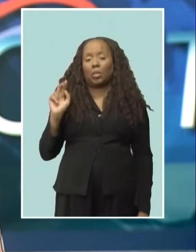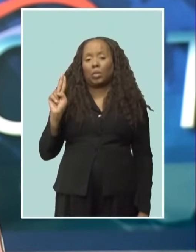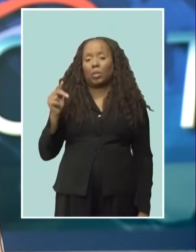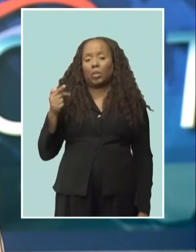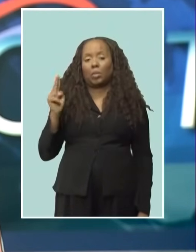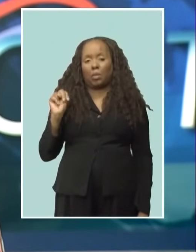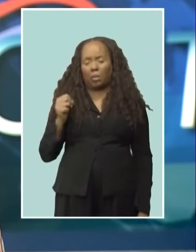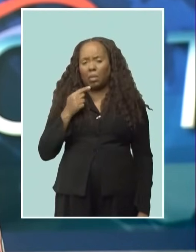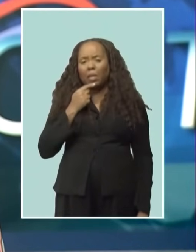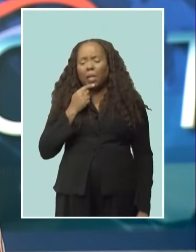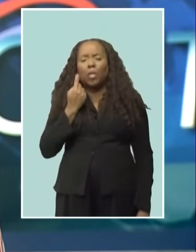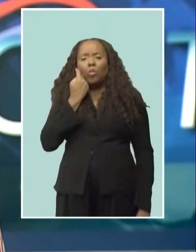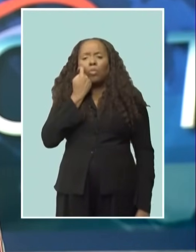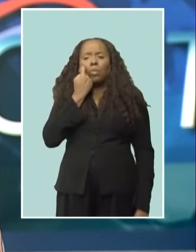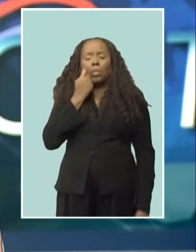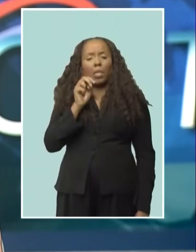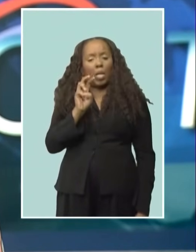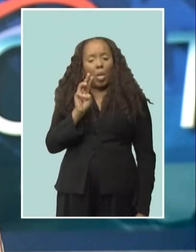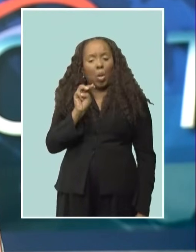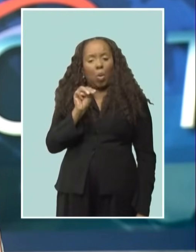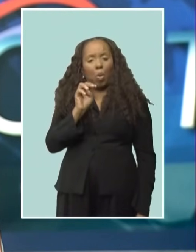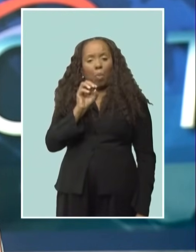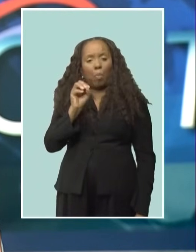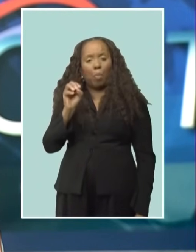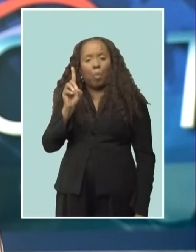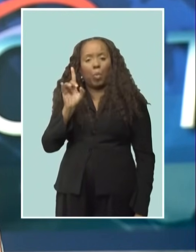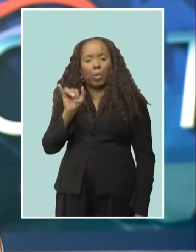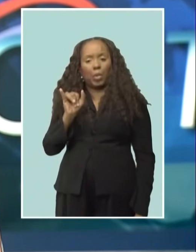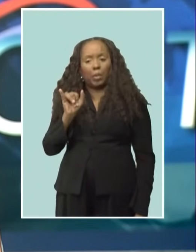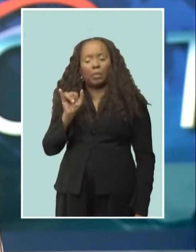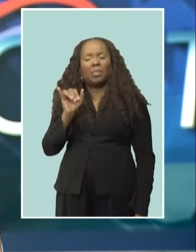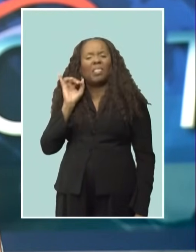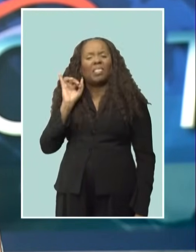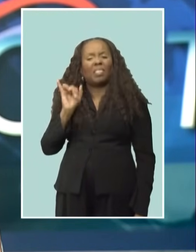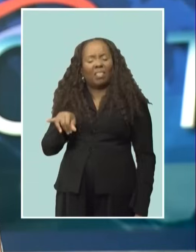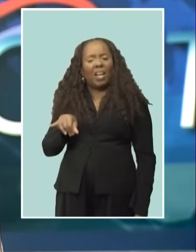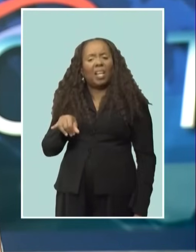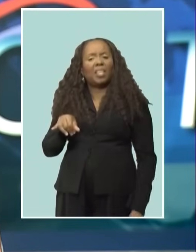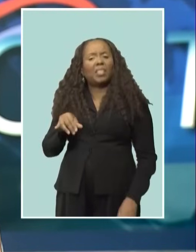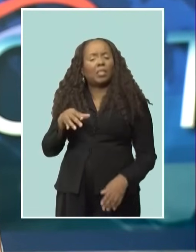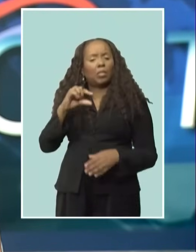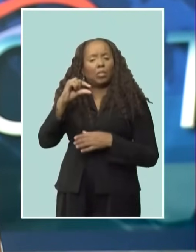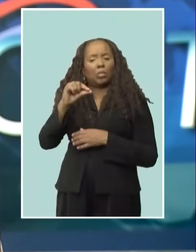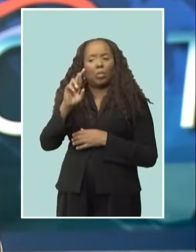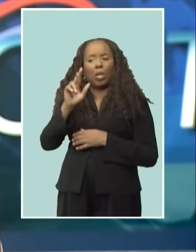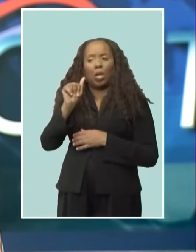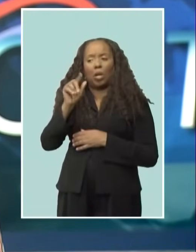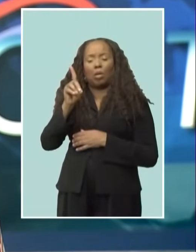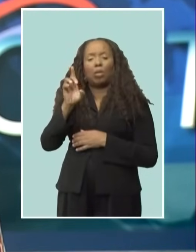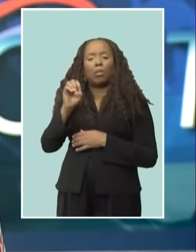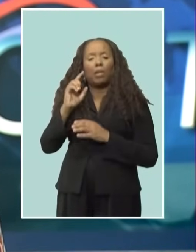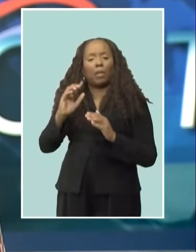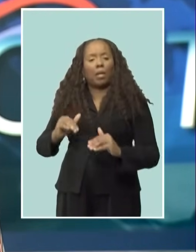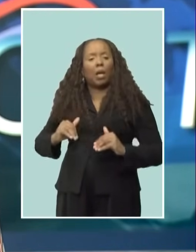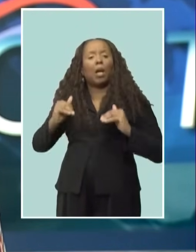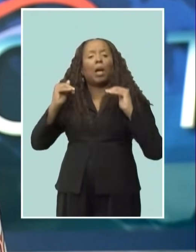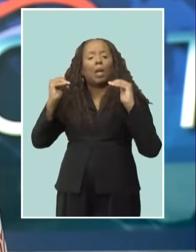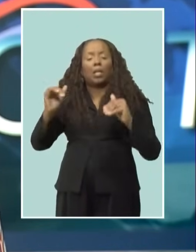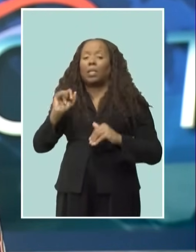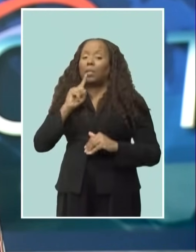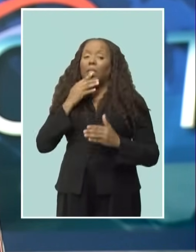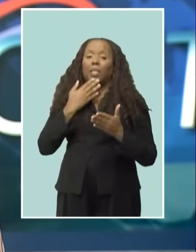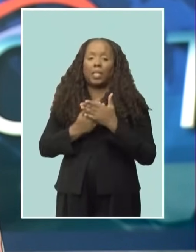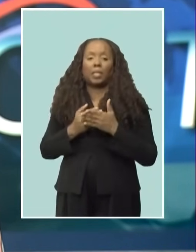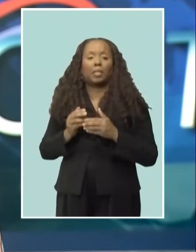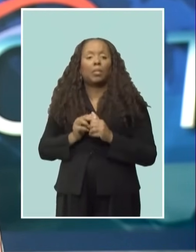stabilized. He says government has been able to execute a robust Barbados Economic Recovery and Transformation, or BERT, program